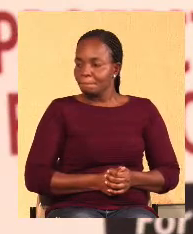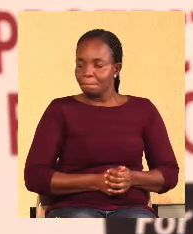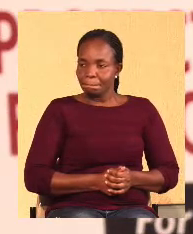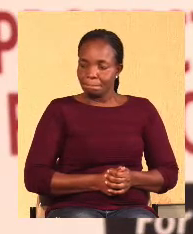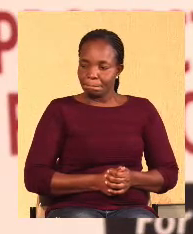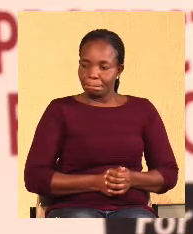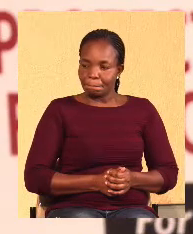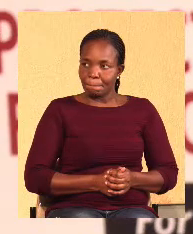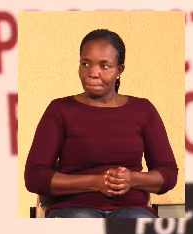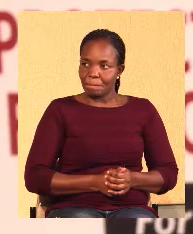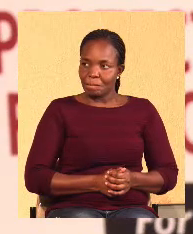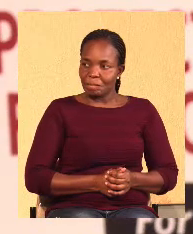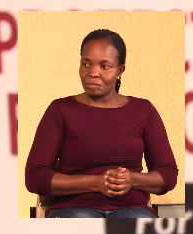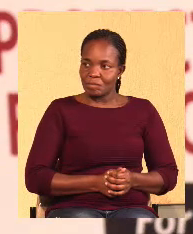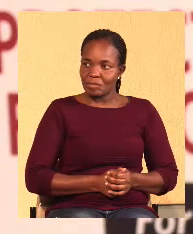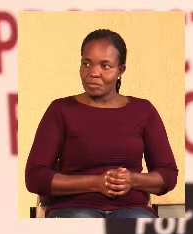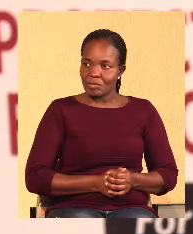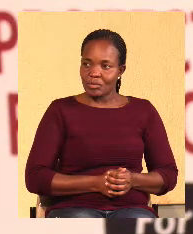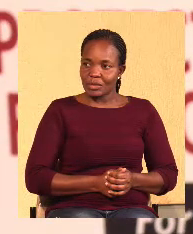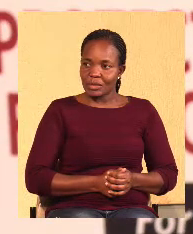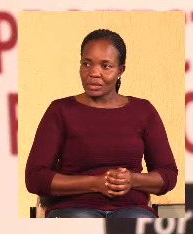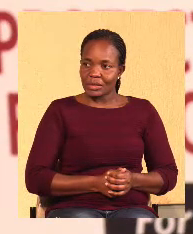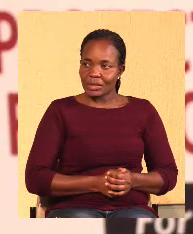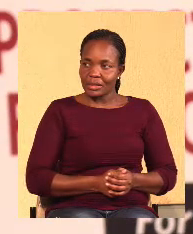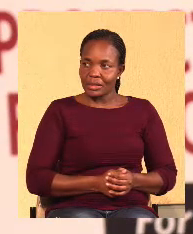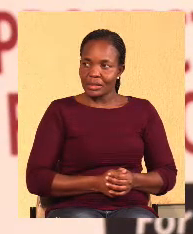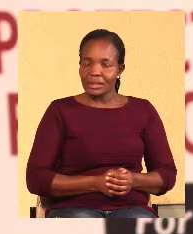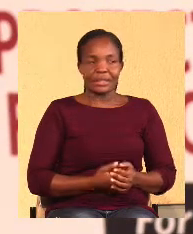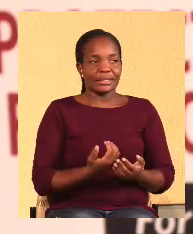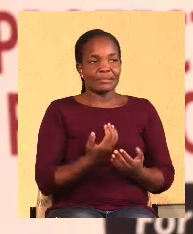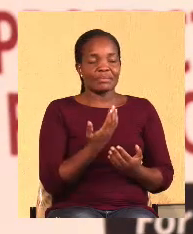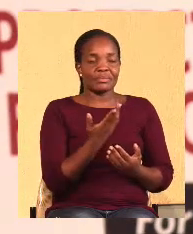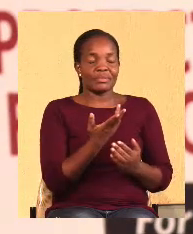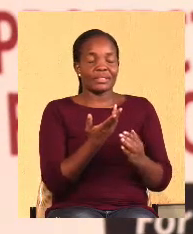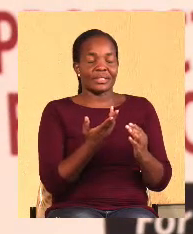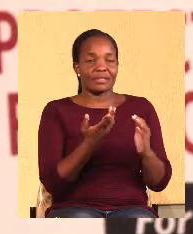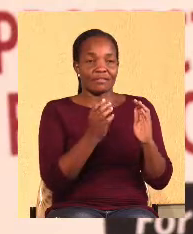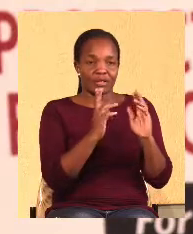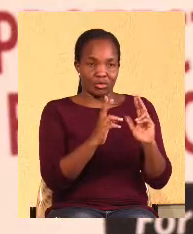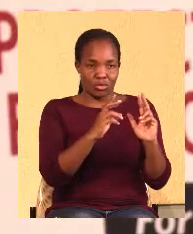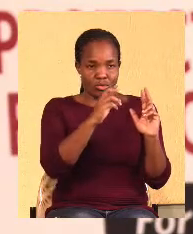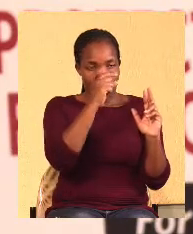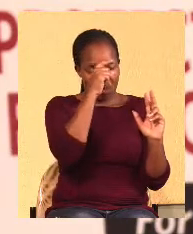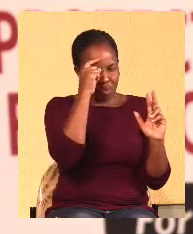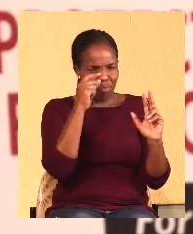clinician could not rule out other conditions.